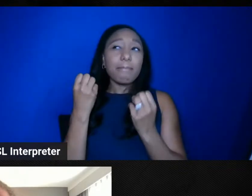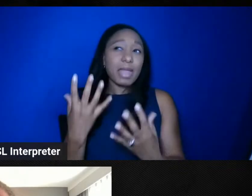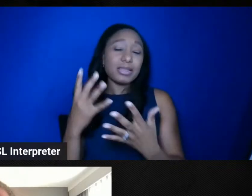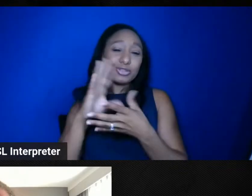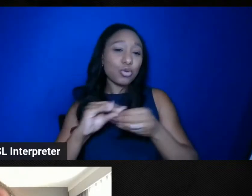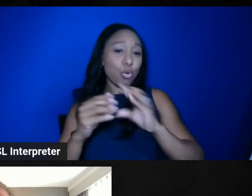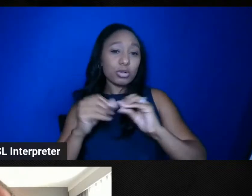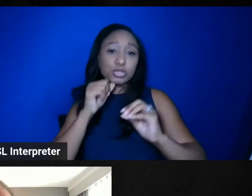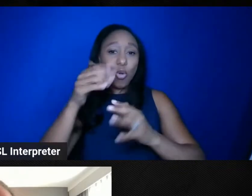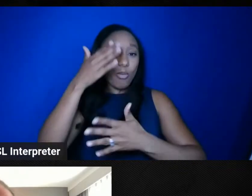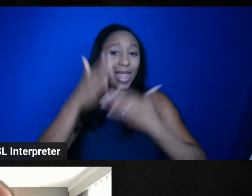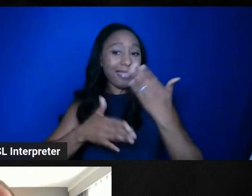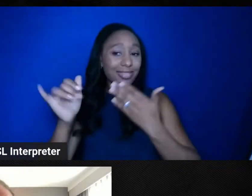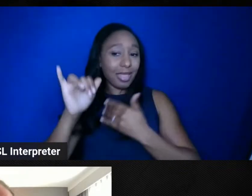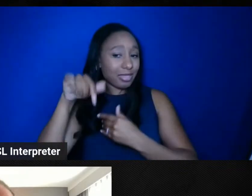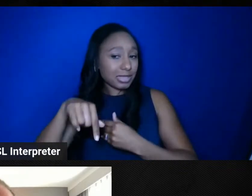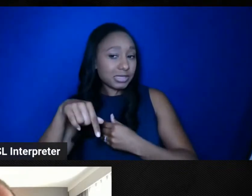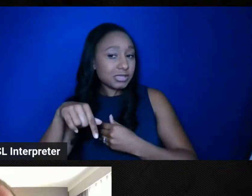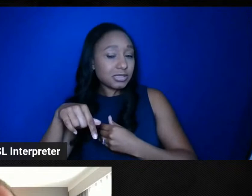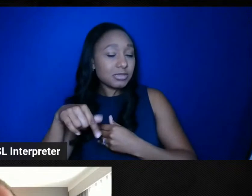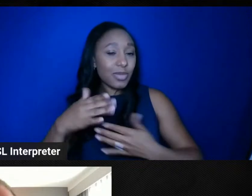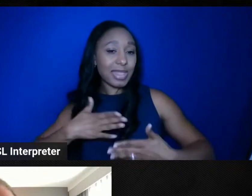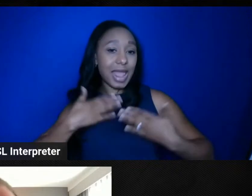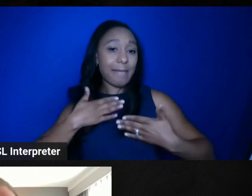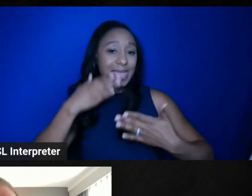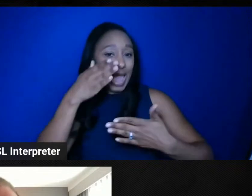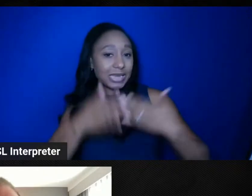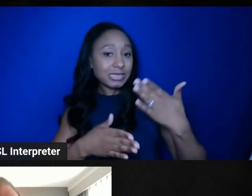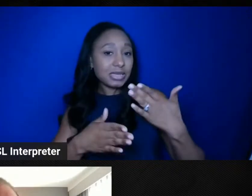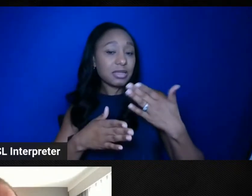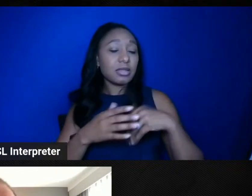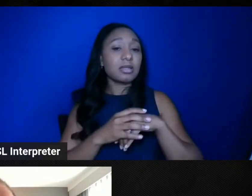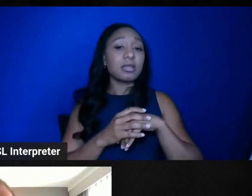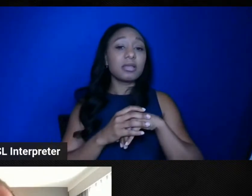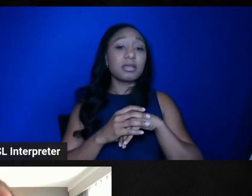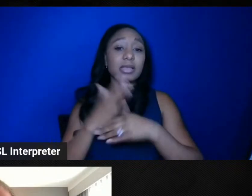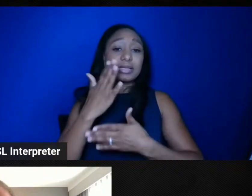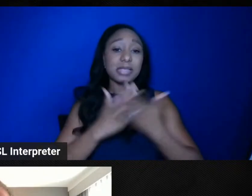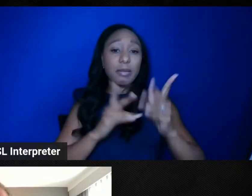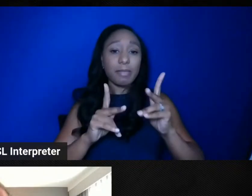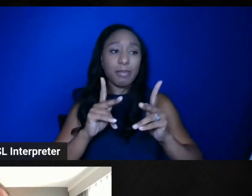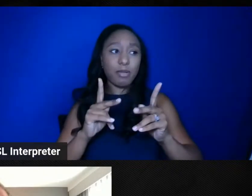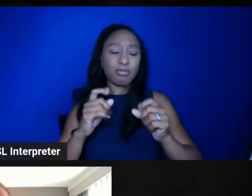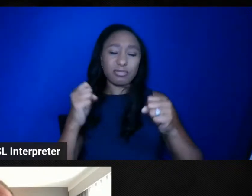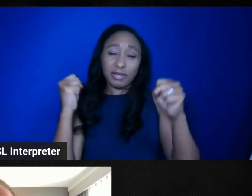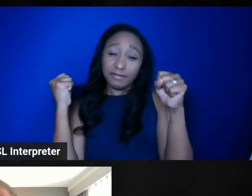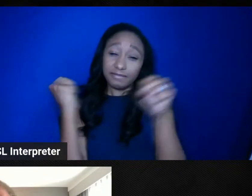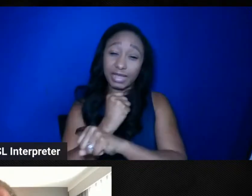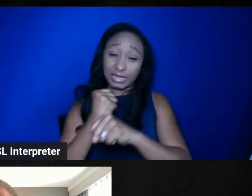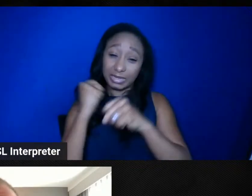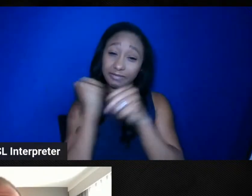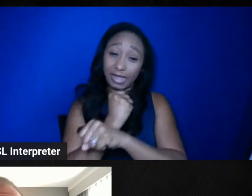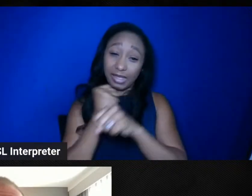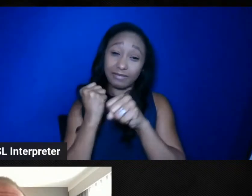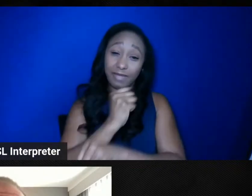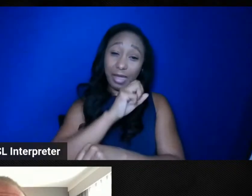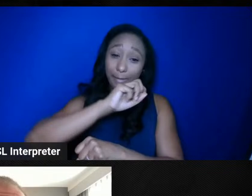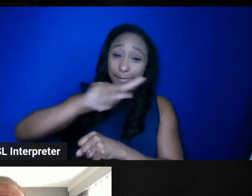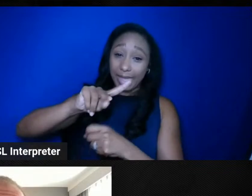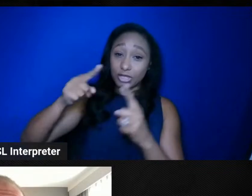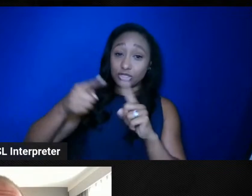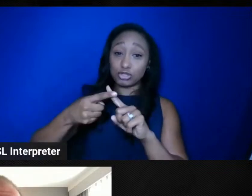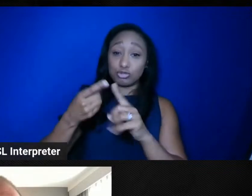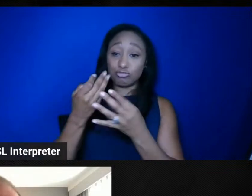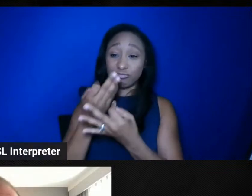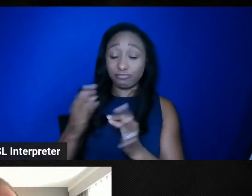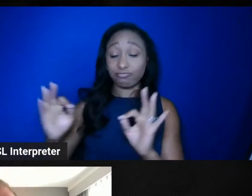write this book because some people fought their way back to freedom and blew the whistle. But many other stories begin the exact same